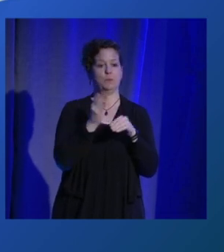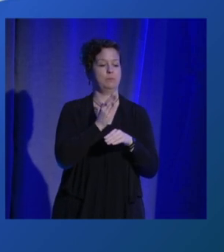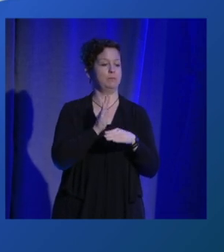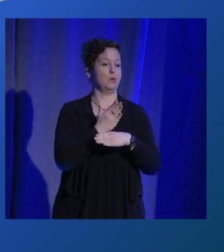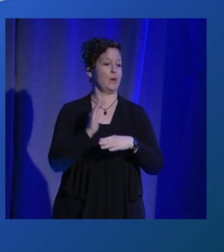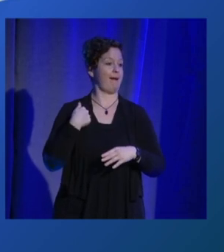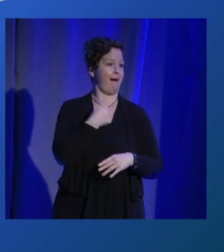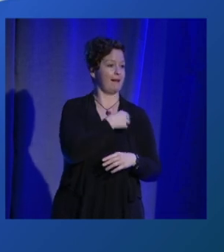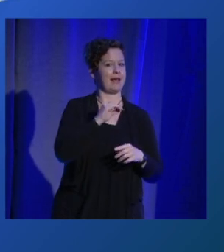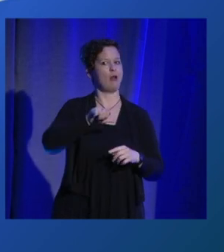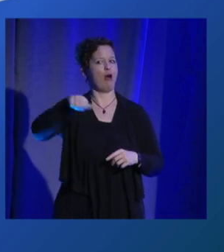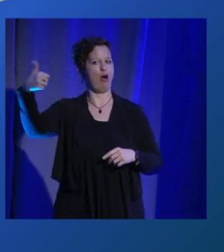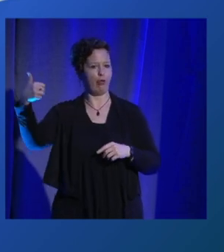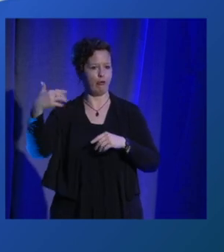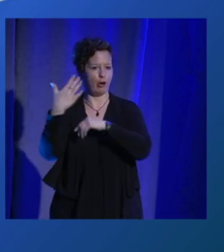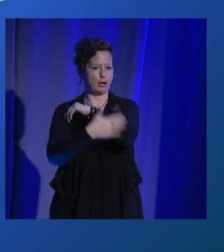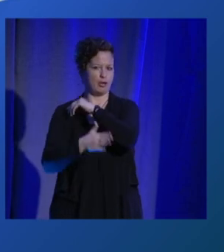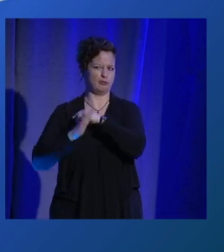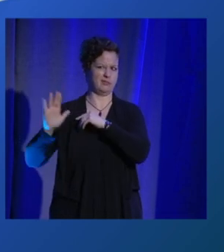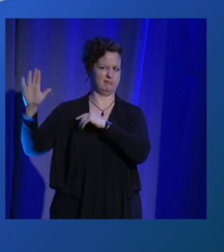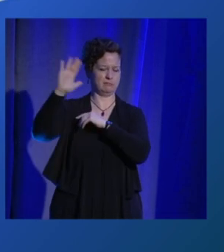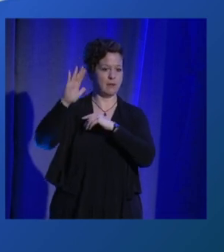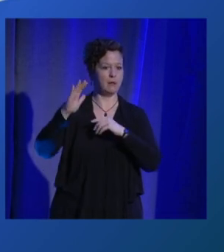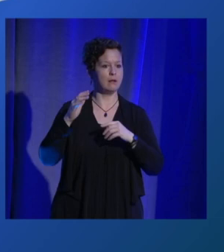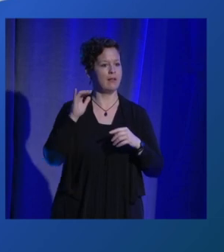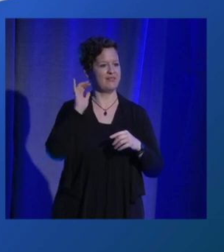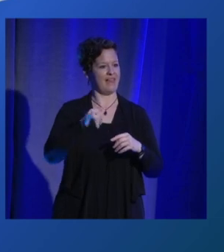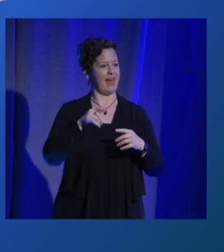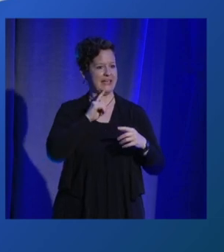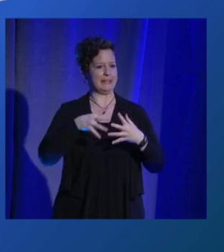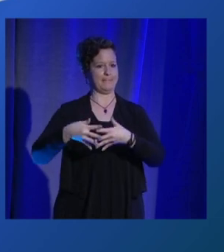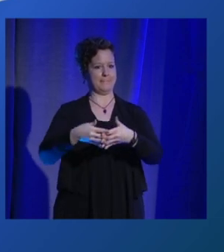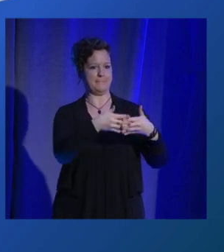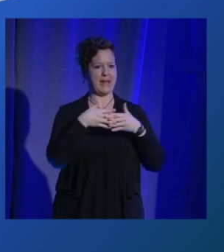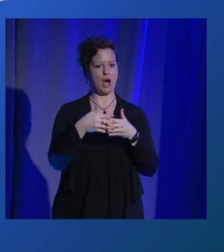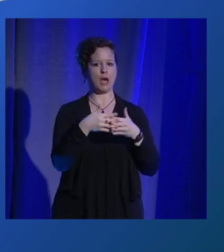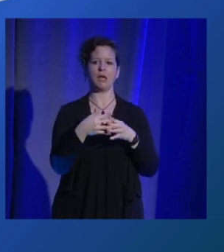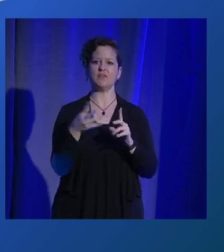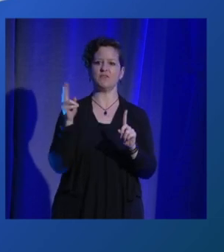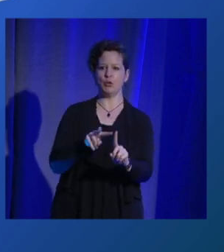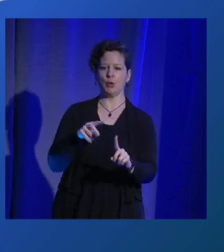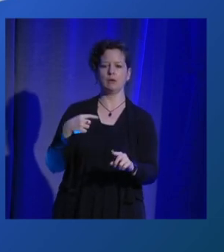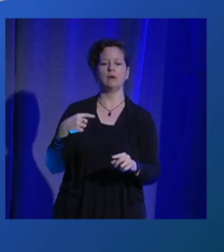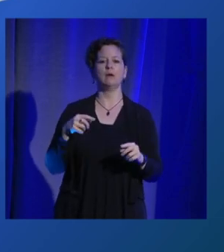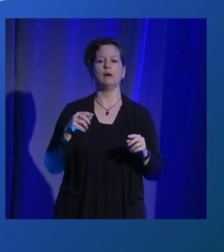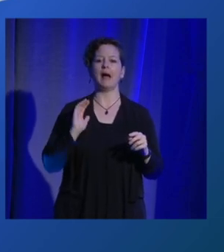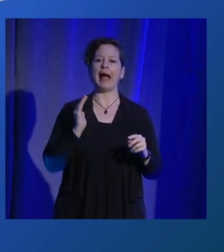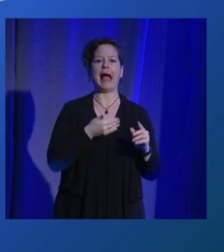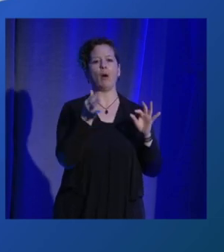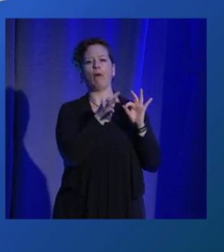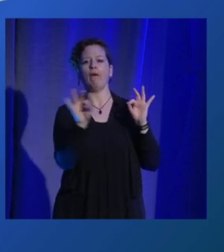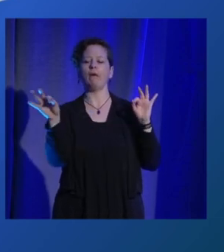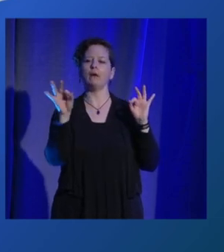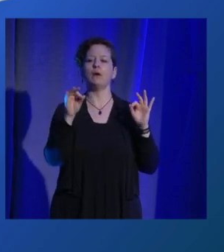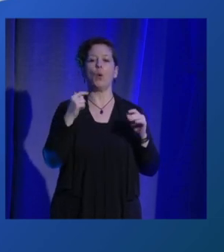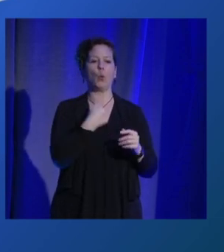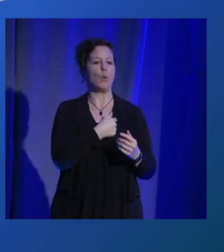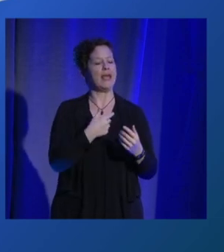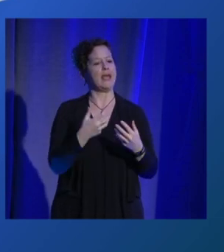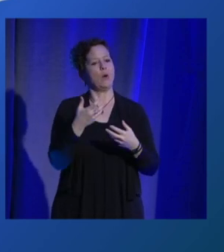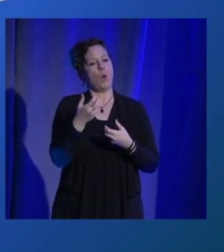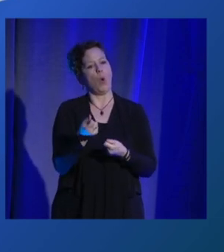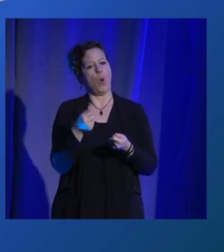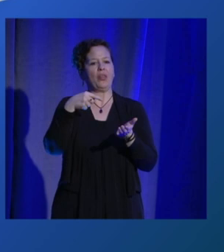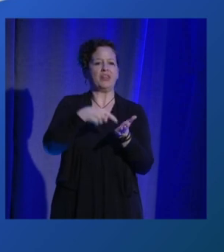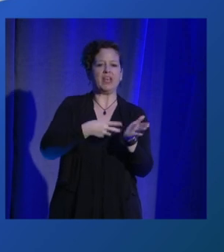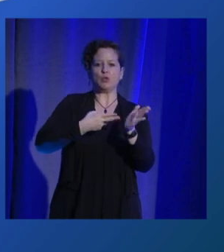us Americans versus somebody else we hold these truths to be self-evident needs to be built